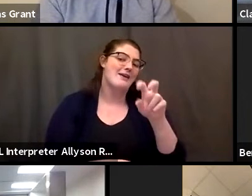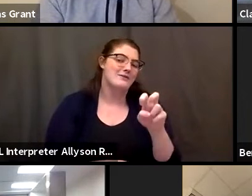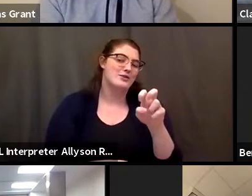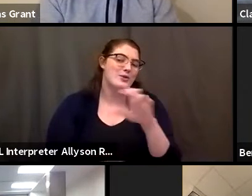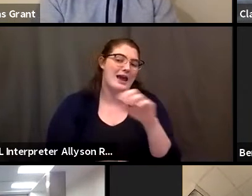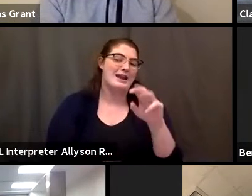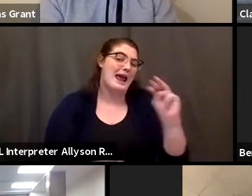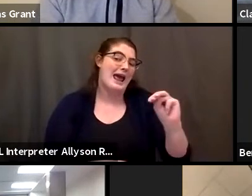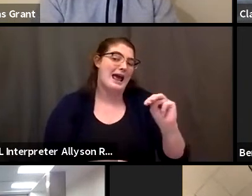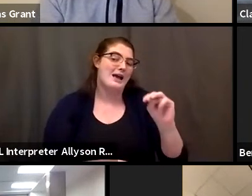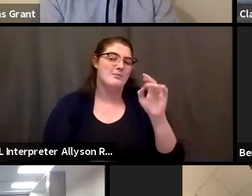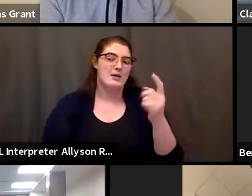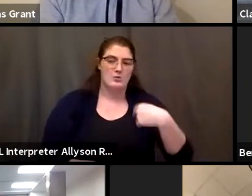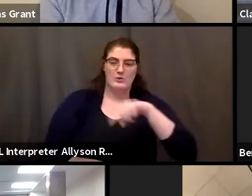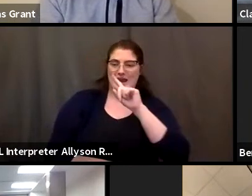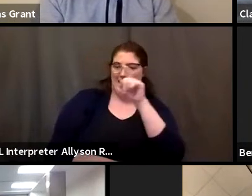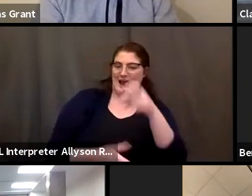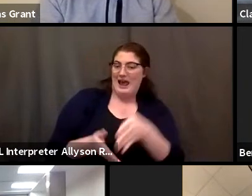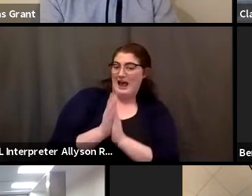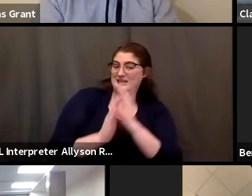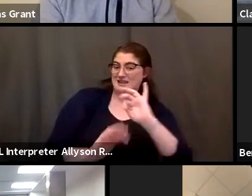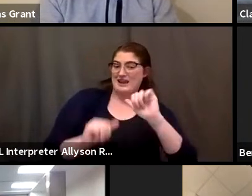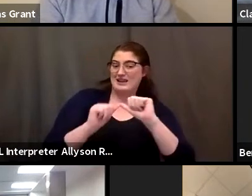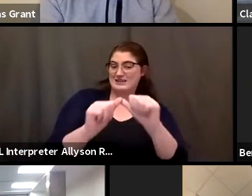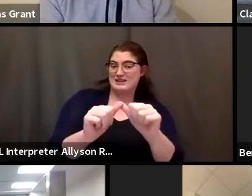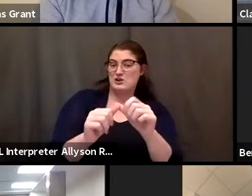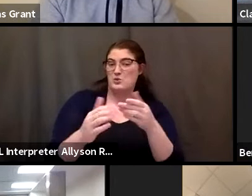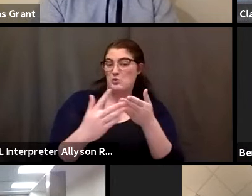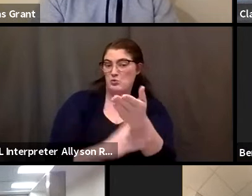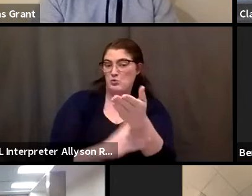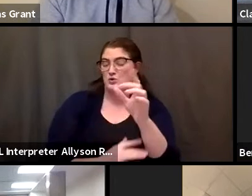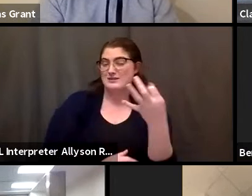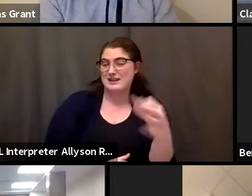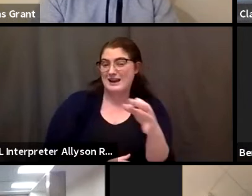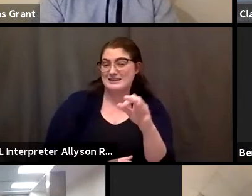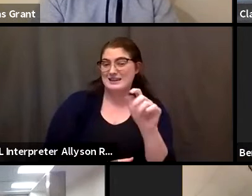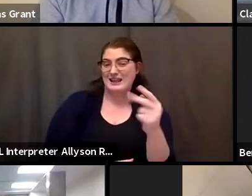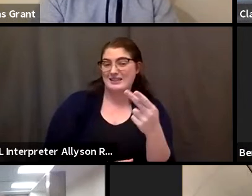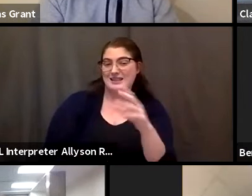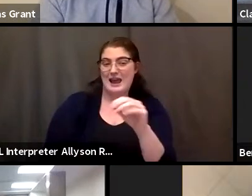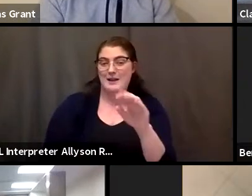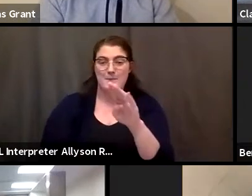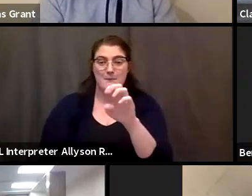on 19th and Benning Road. Are you of that same understanding?